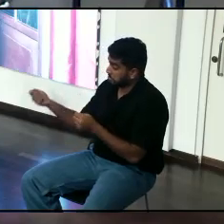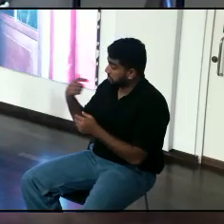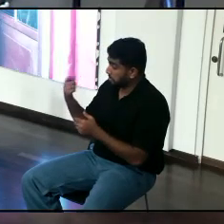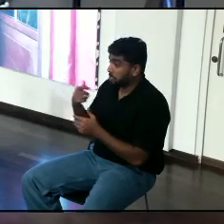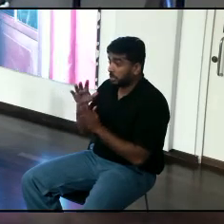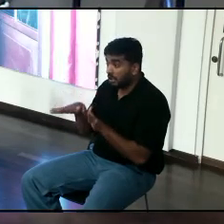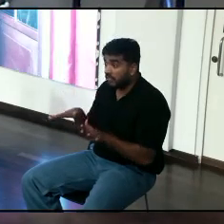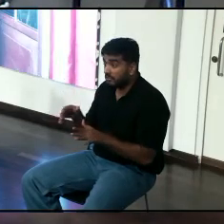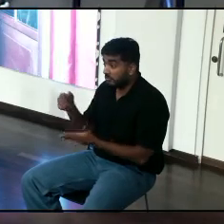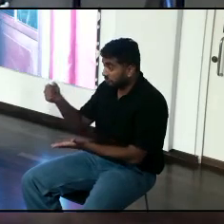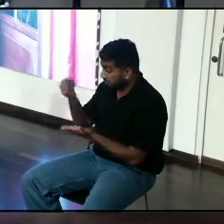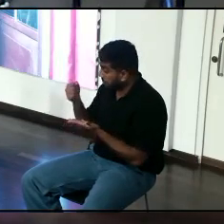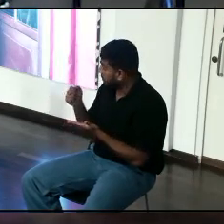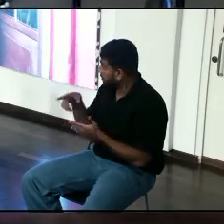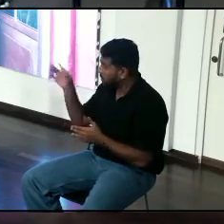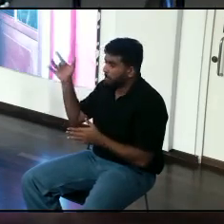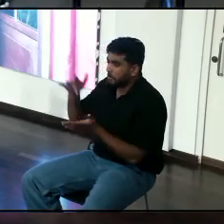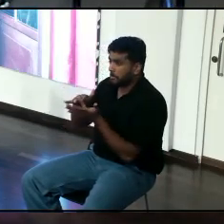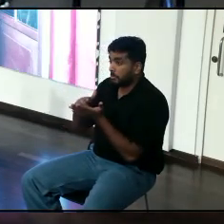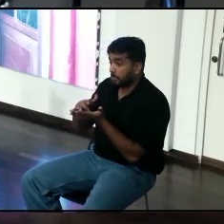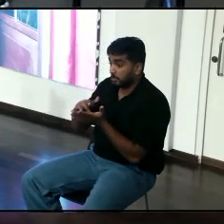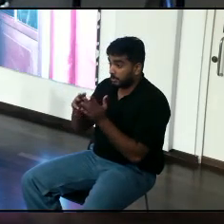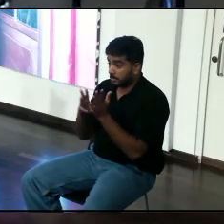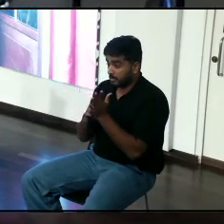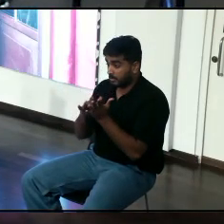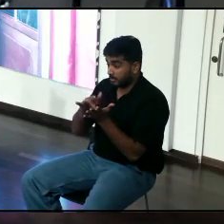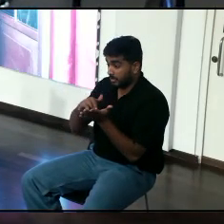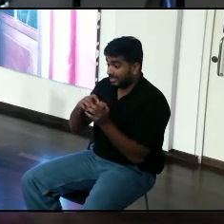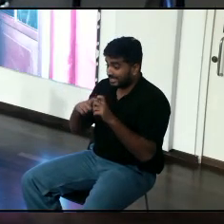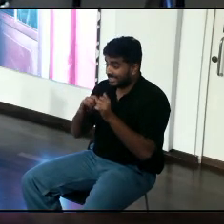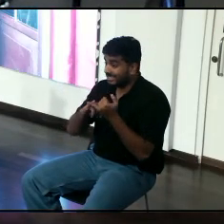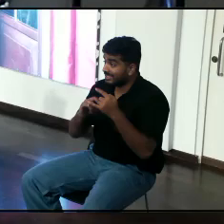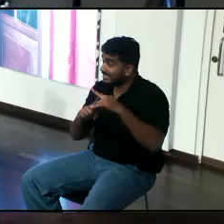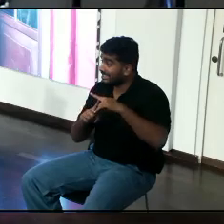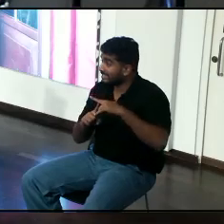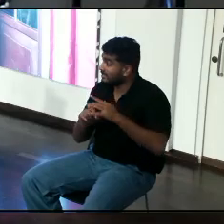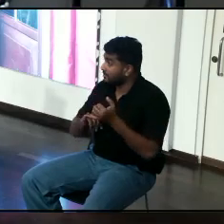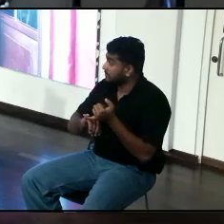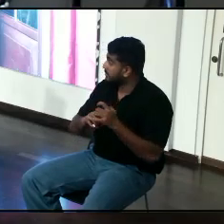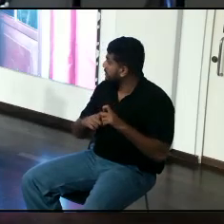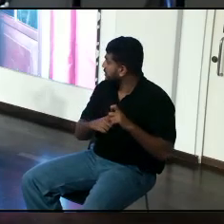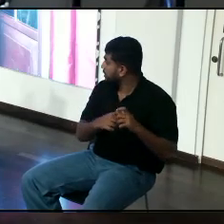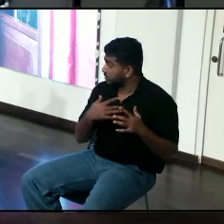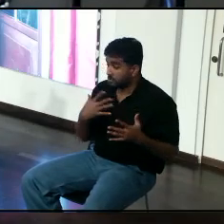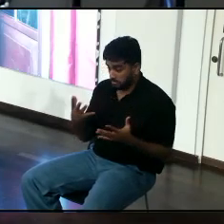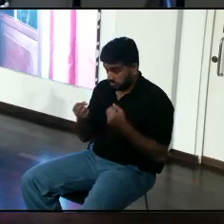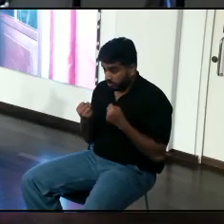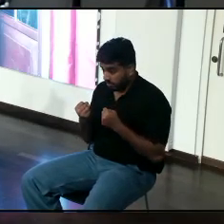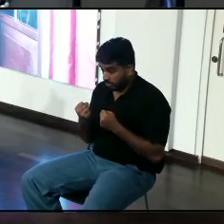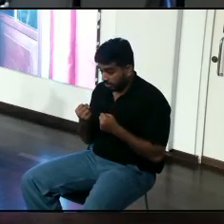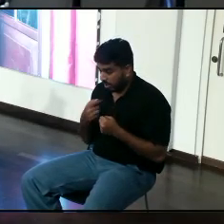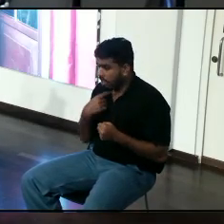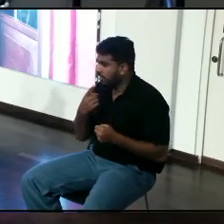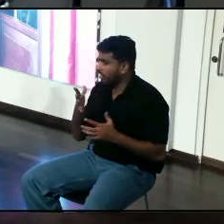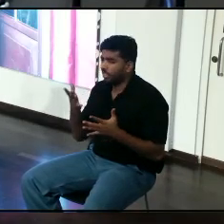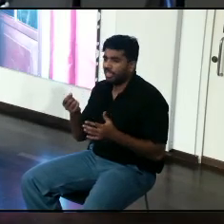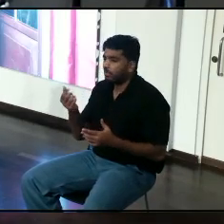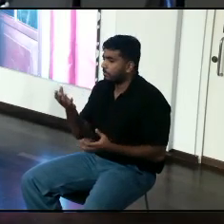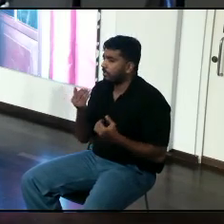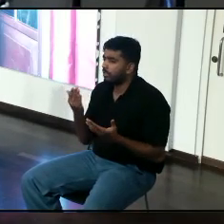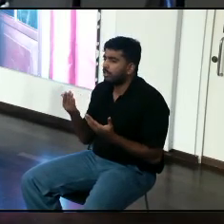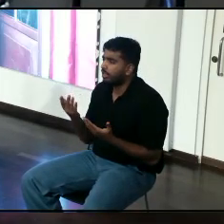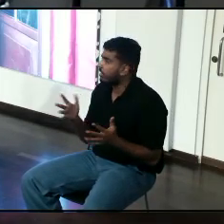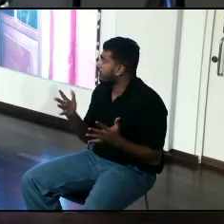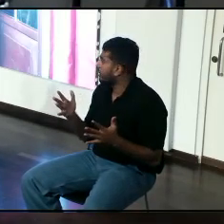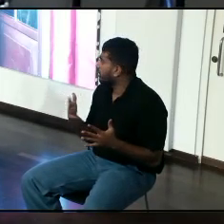was once a man from the Middle East who said he wants to buy it. I told him, you won't be able to afford it. And he